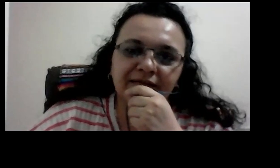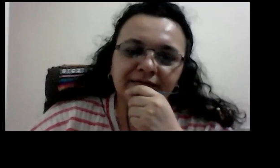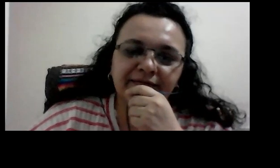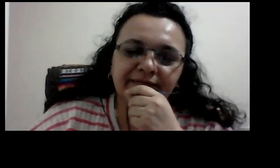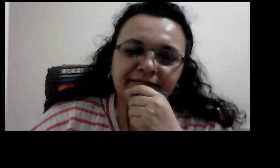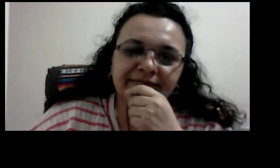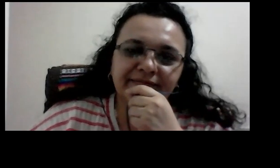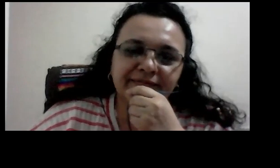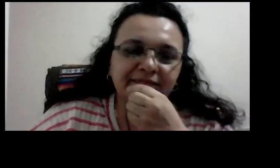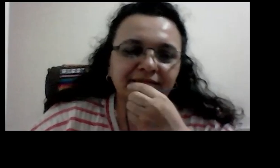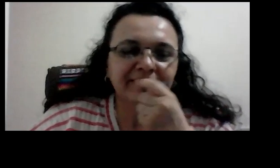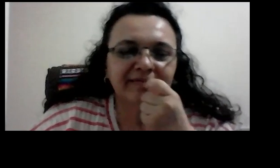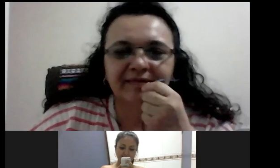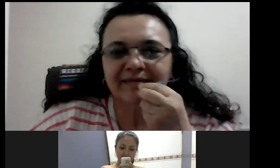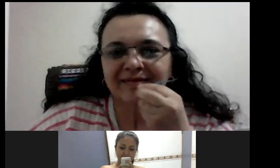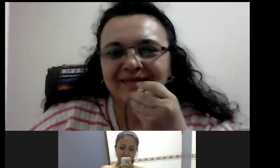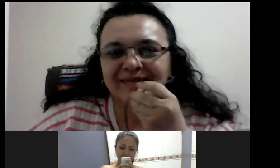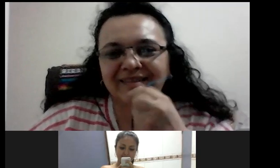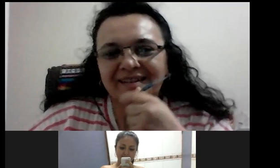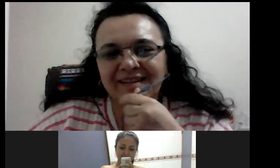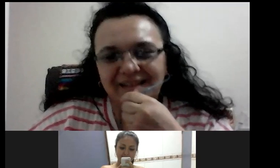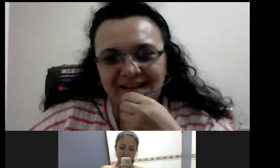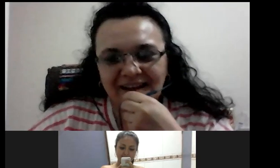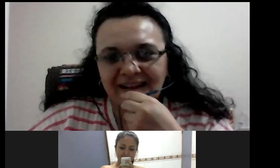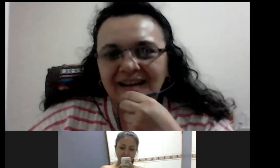Carla. Good evening.